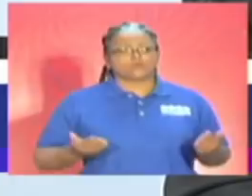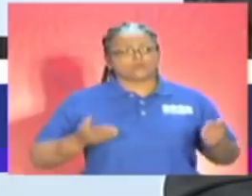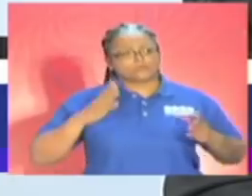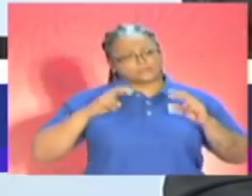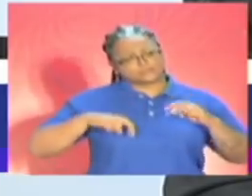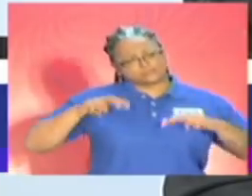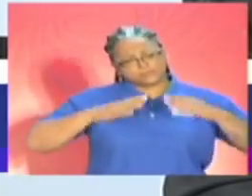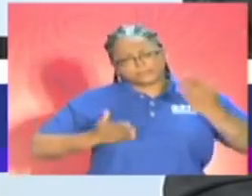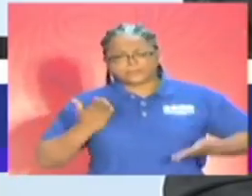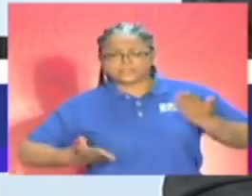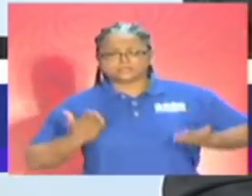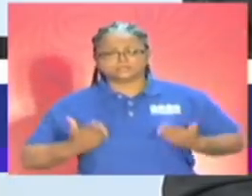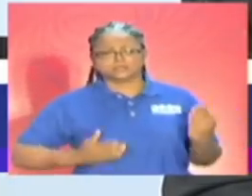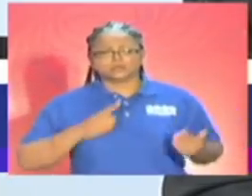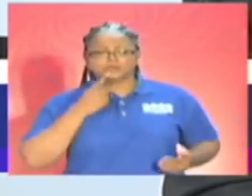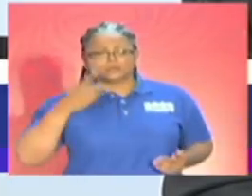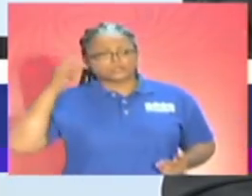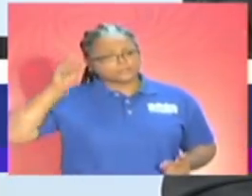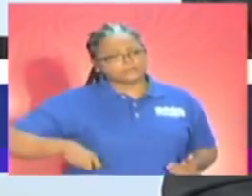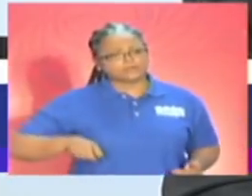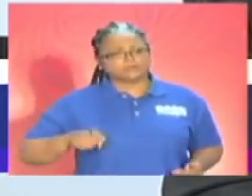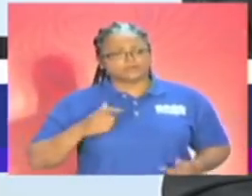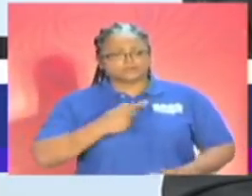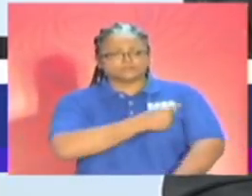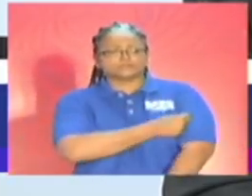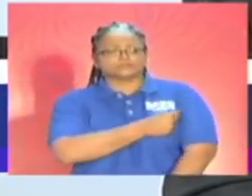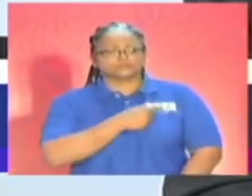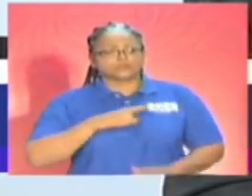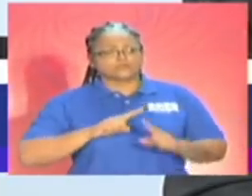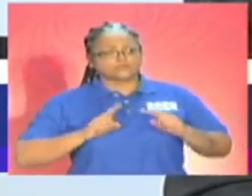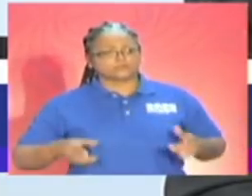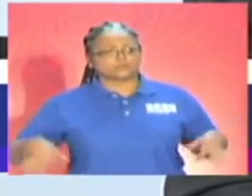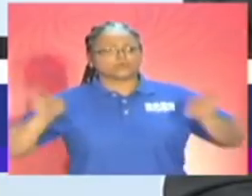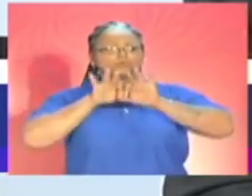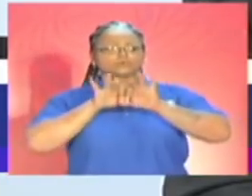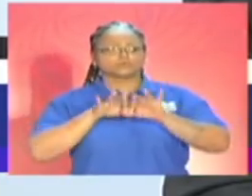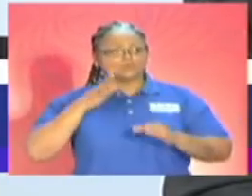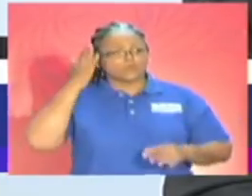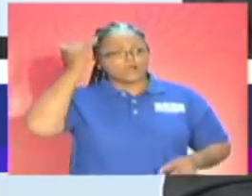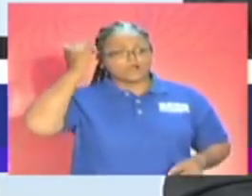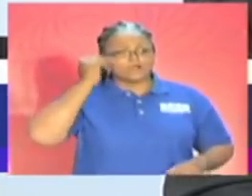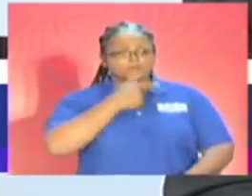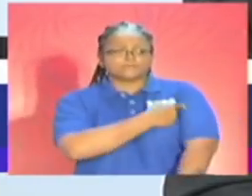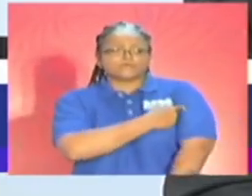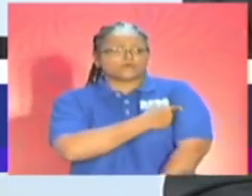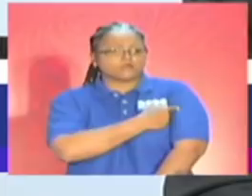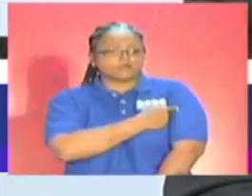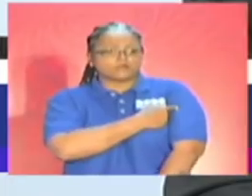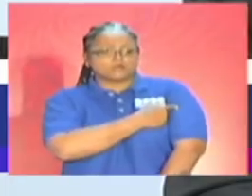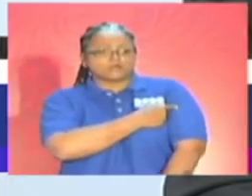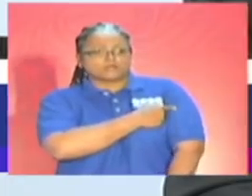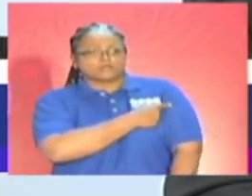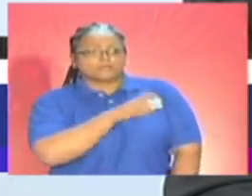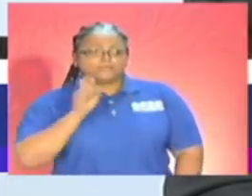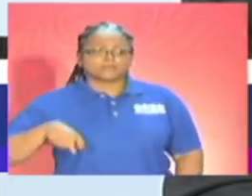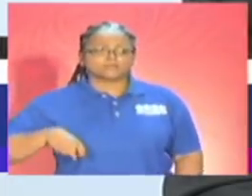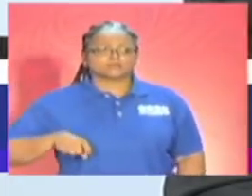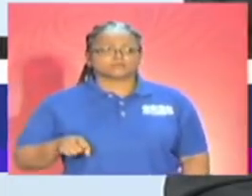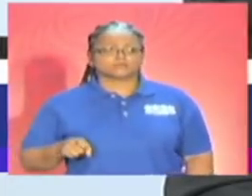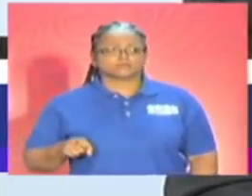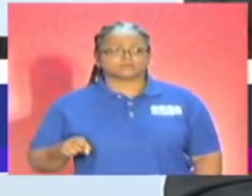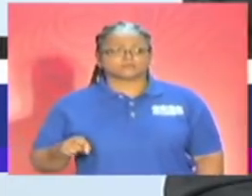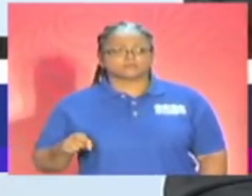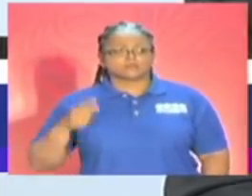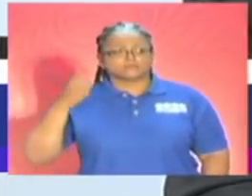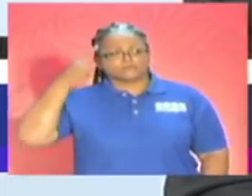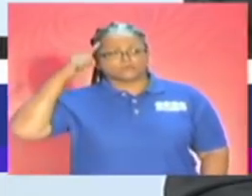mandatory vaccination. The main goal of having anything being, in terms of mandatory, having vaccinations being made mandatory, is to